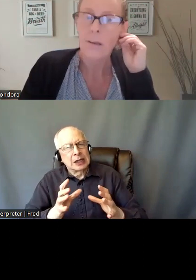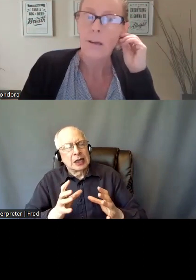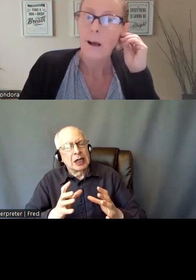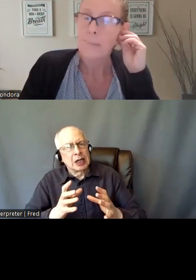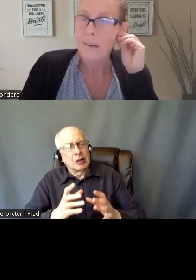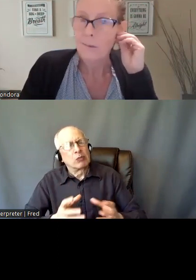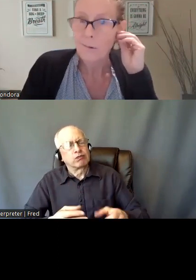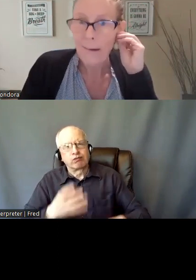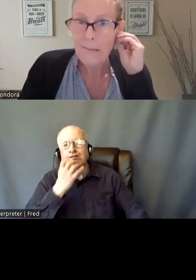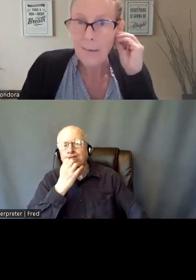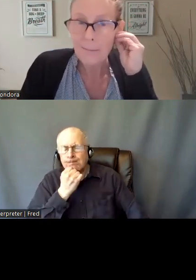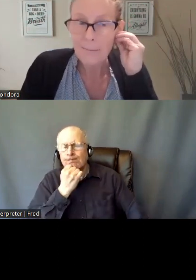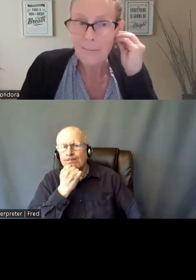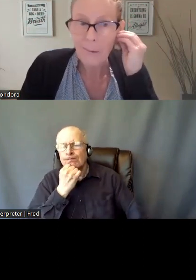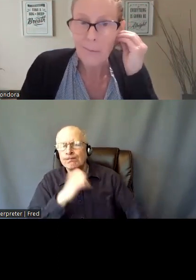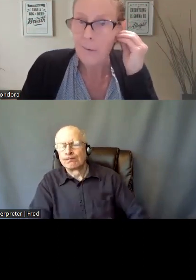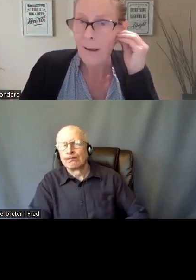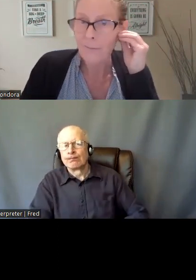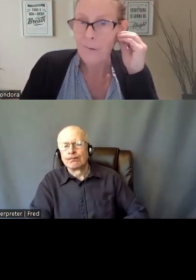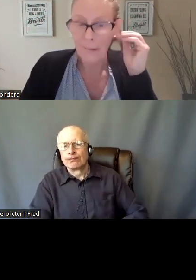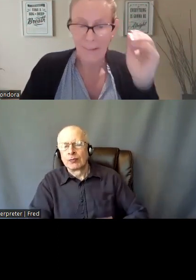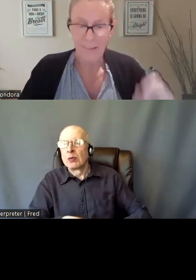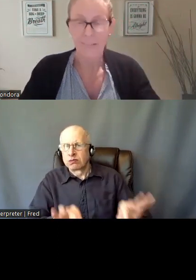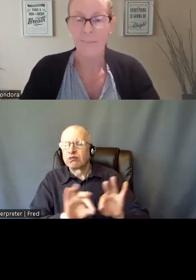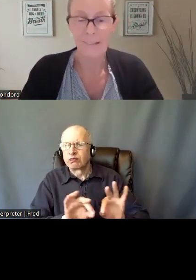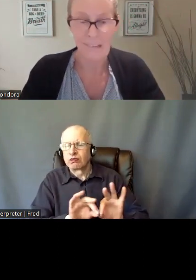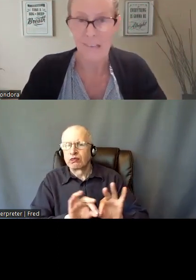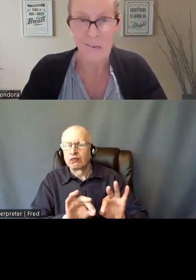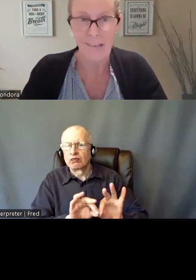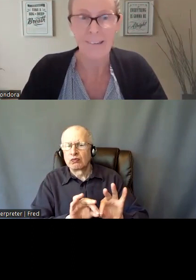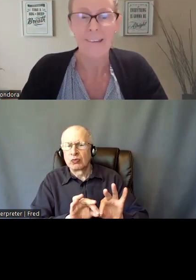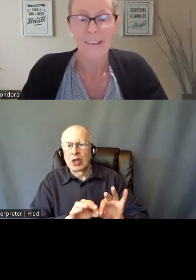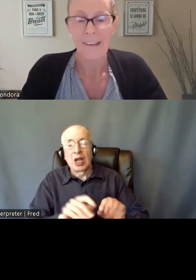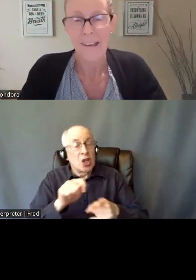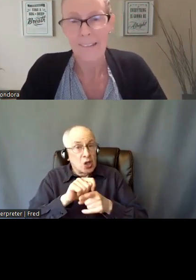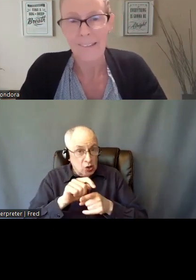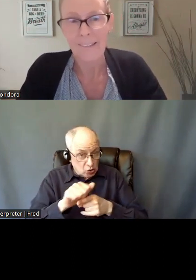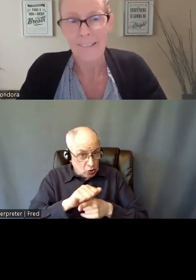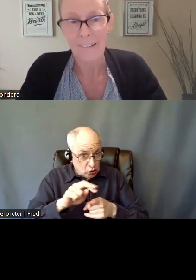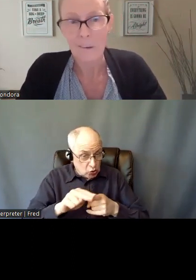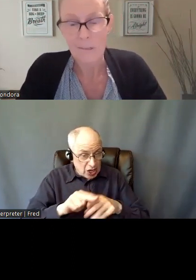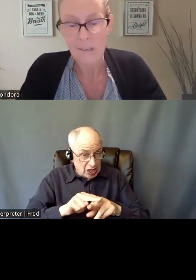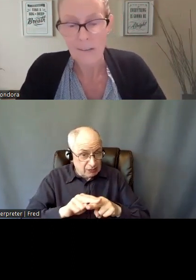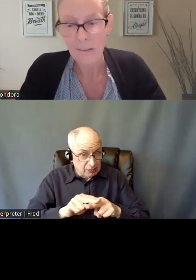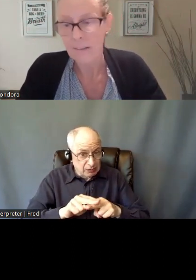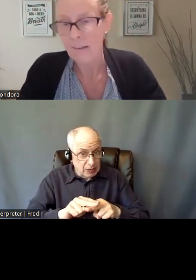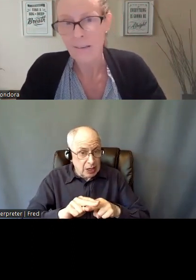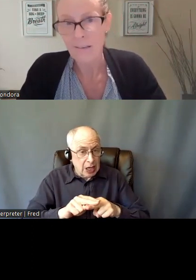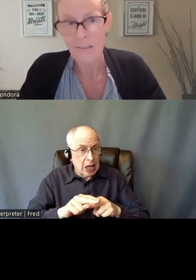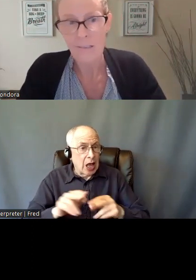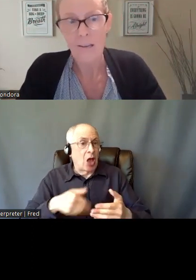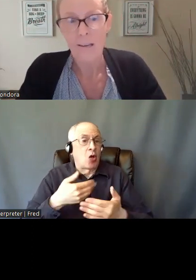time because the train has not really only arrived, it's really kind of leaving the station. And you see that